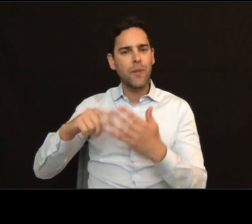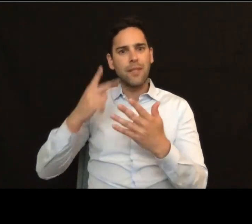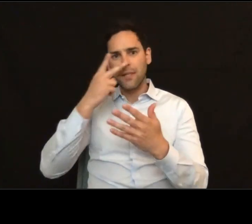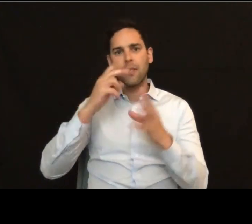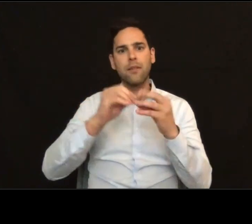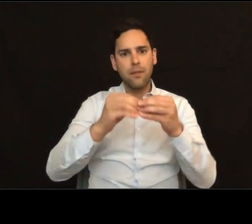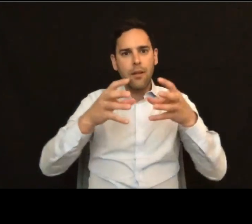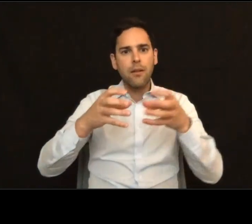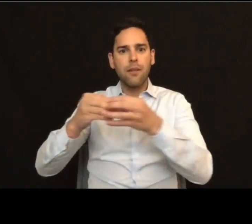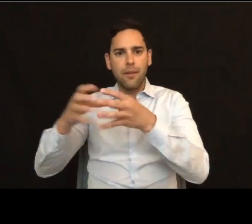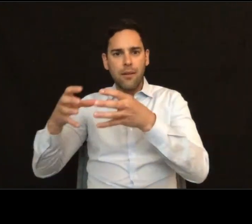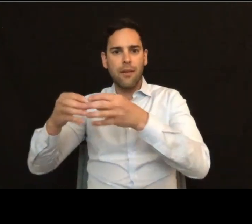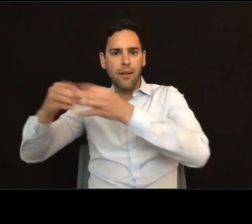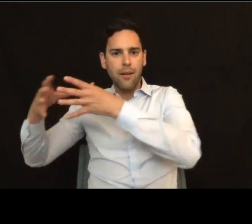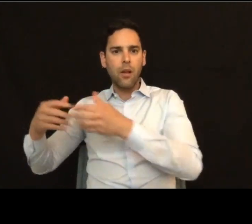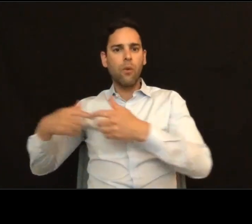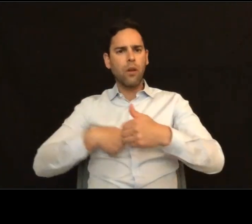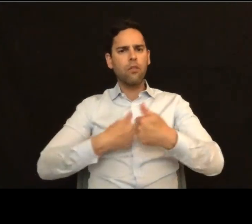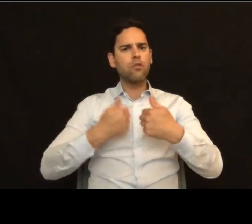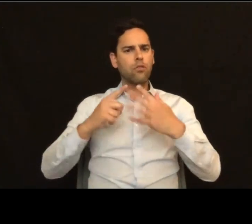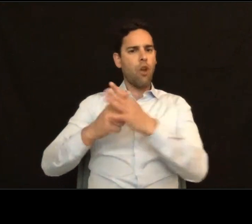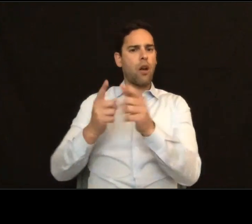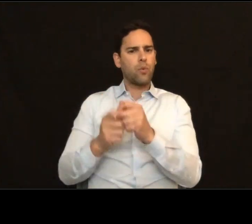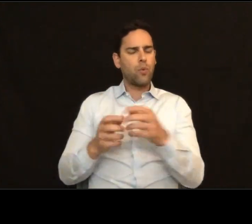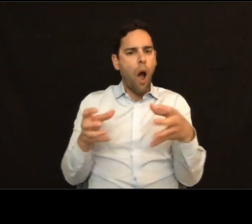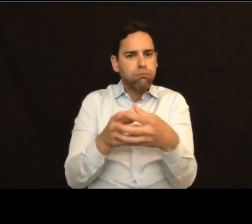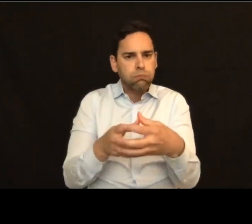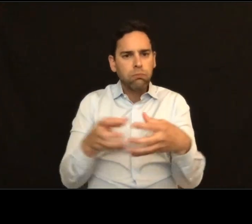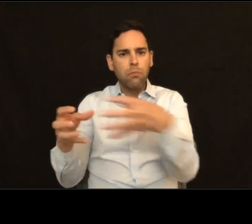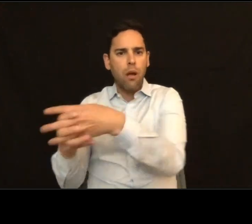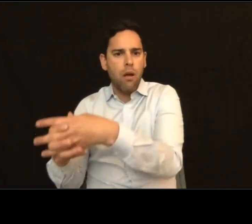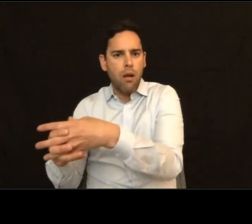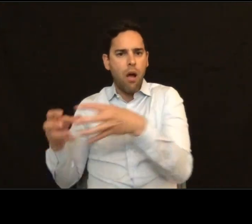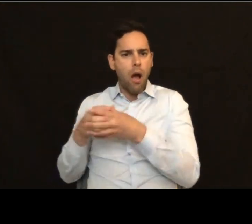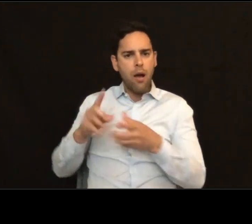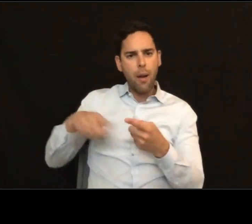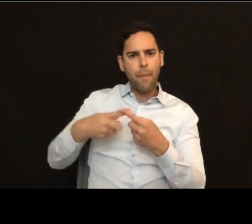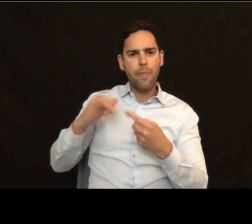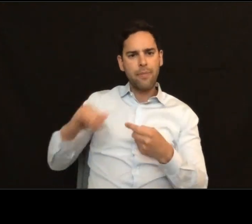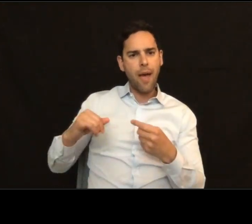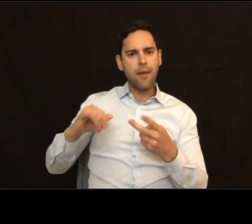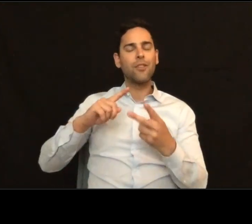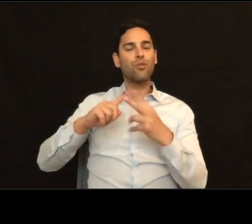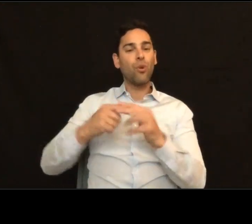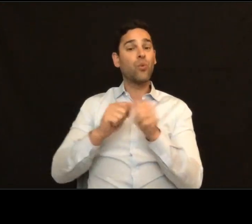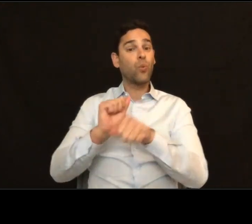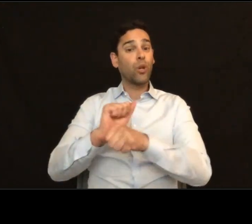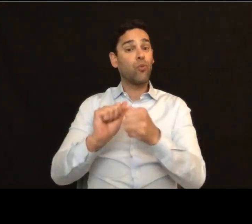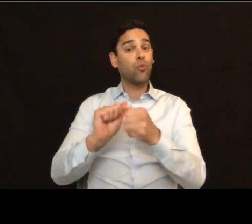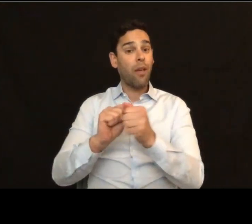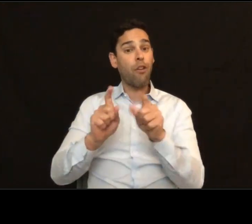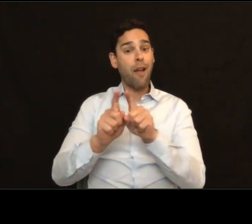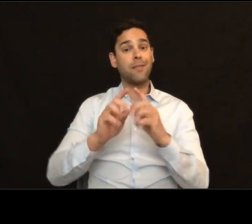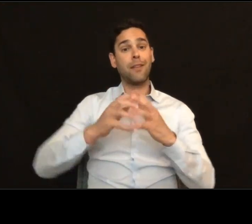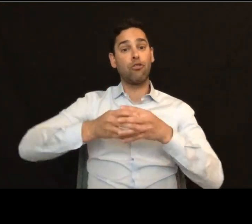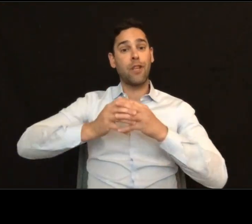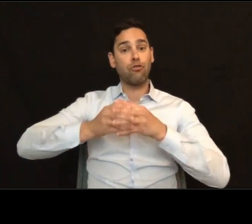to organize around these issues, start to work together as intersectional communities, as communities with common interests and